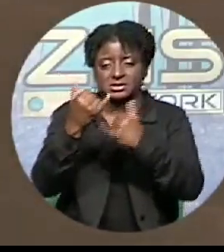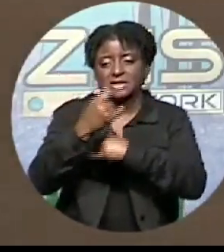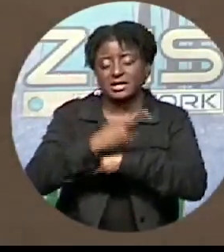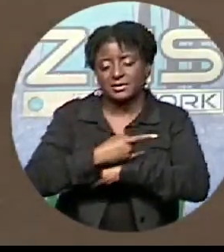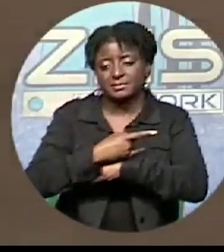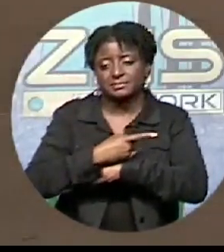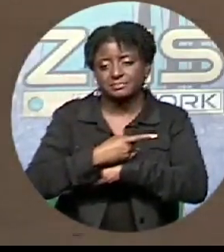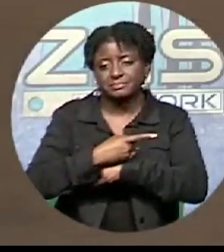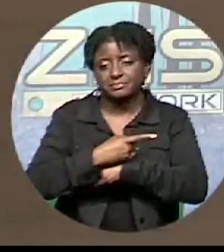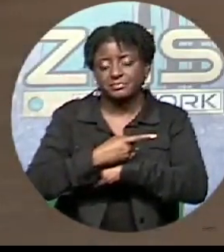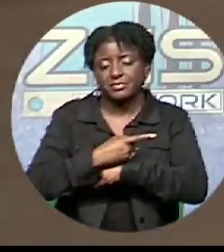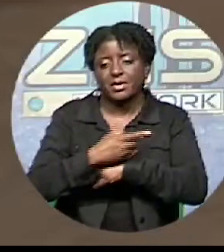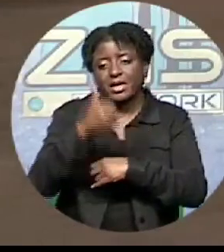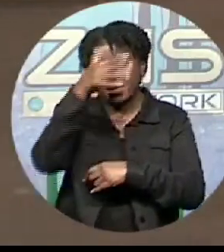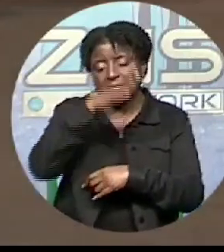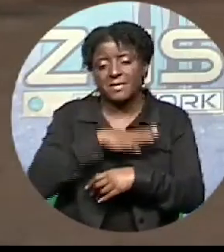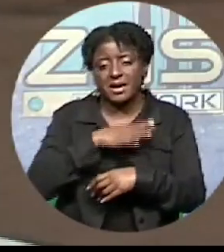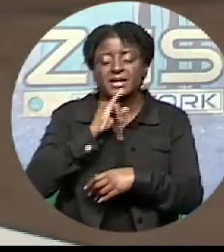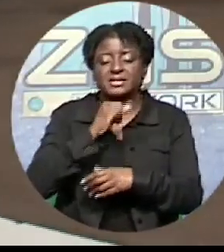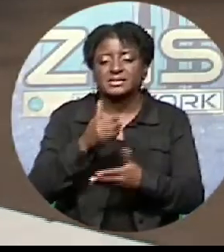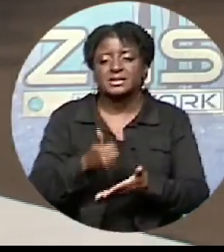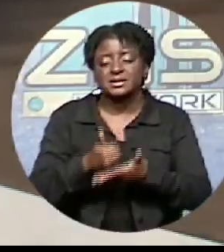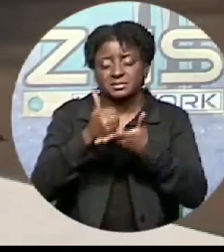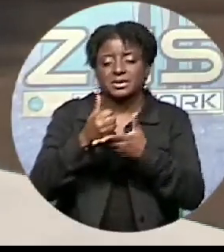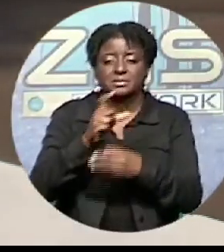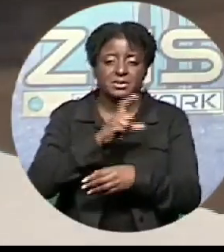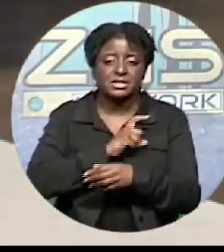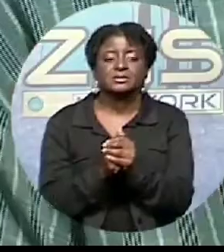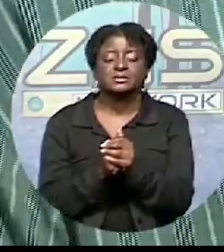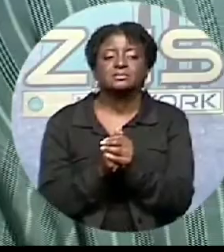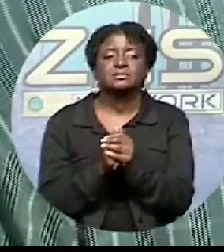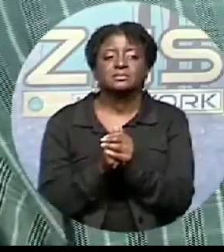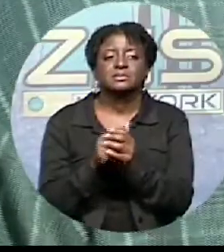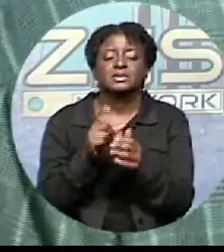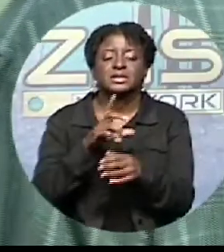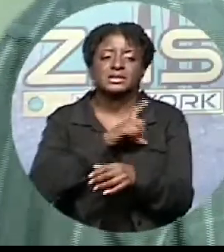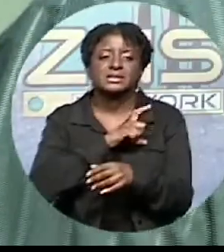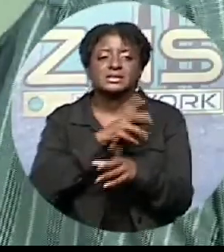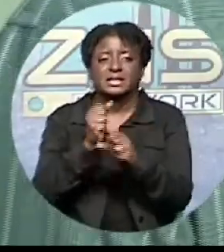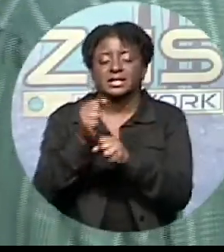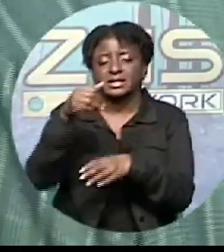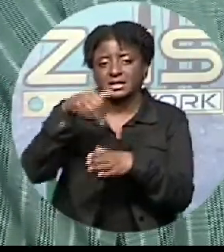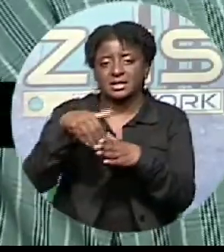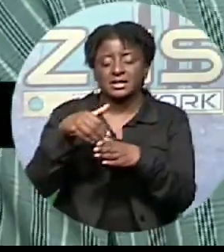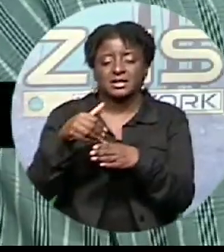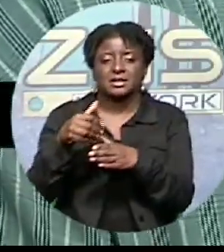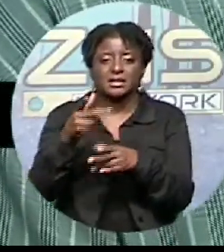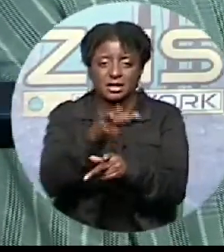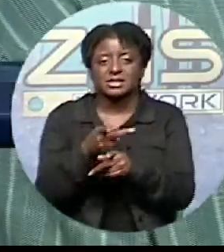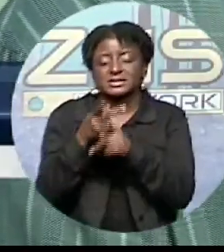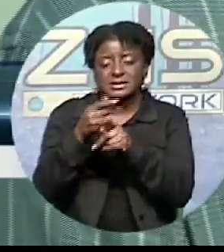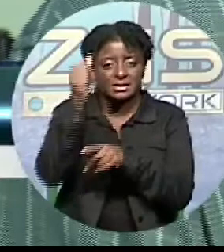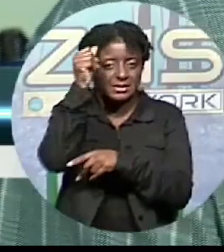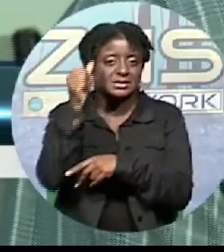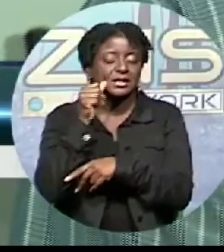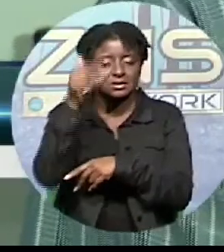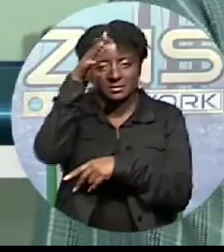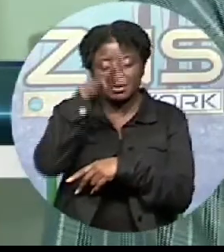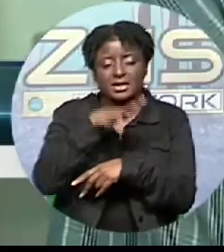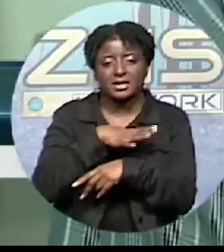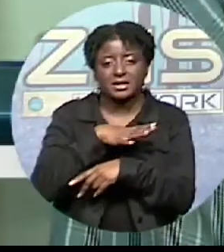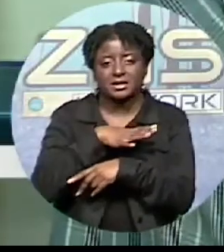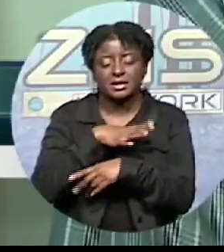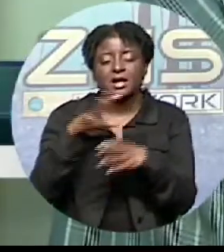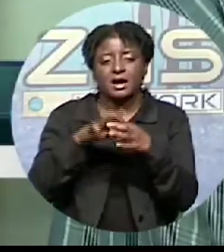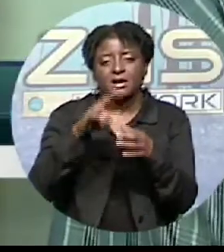Paul Roll, revealed that a man is assisting them with their investigation. Police have taken into custody an adult male of